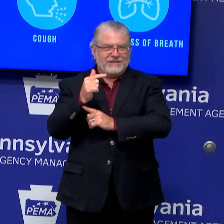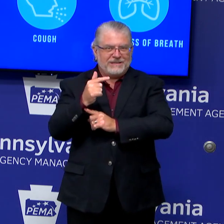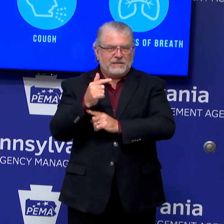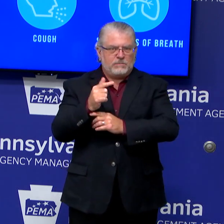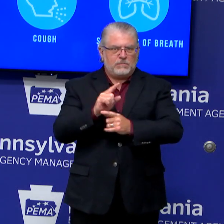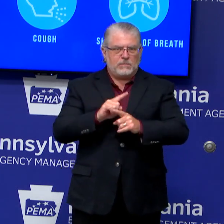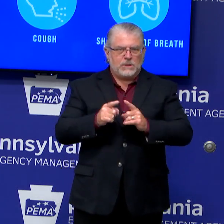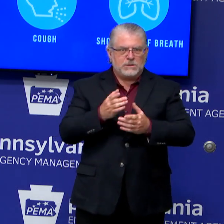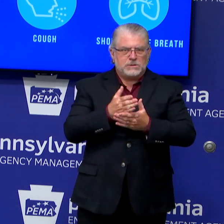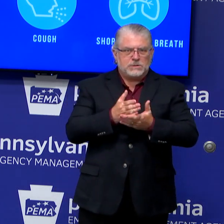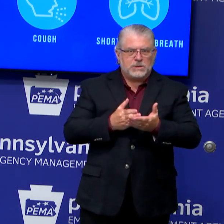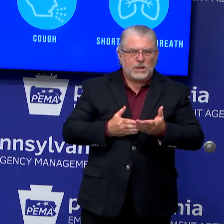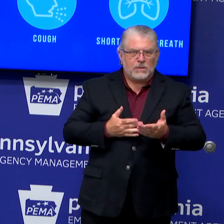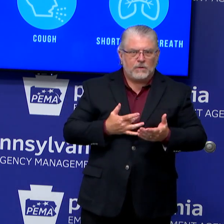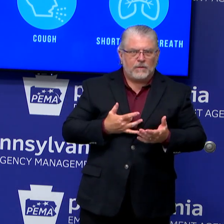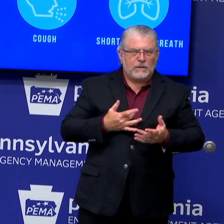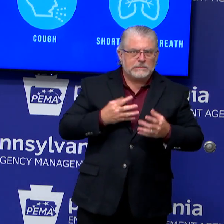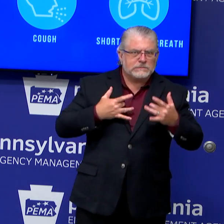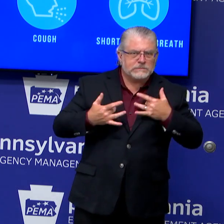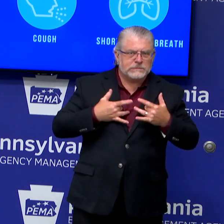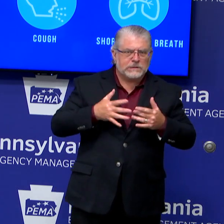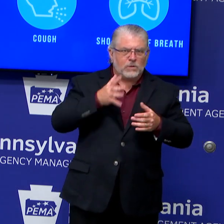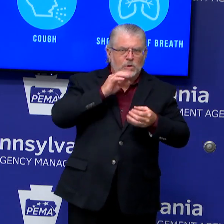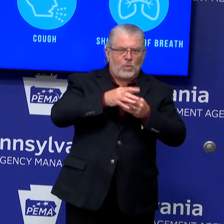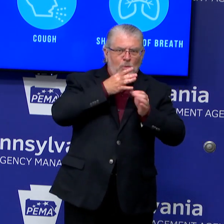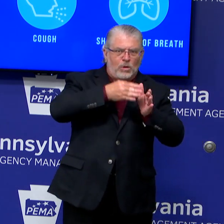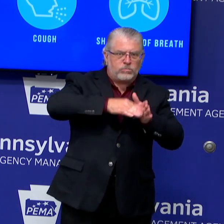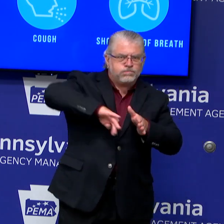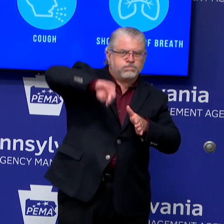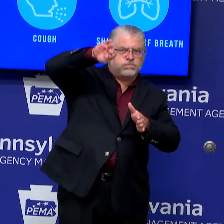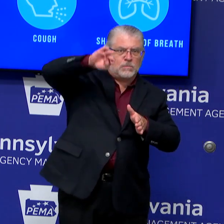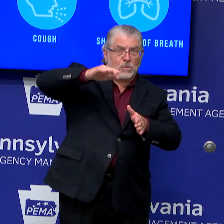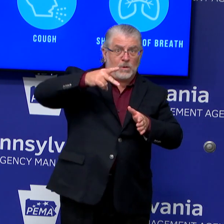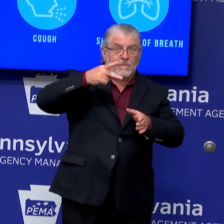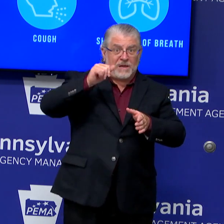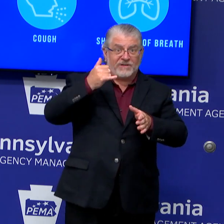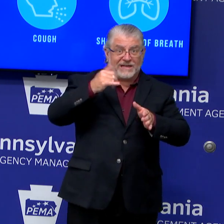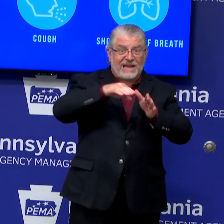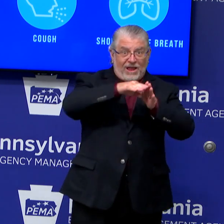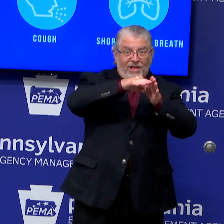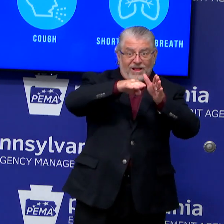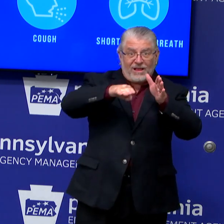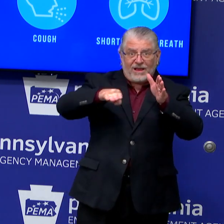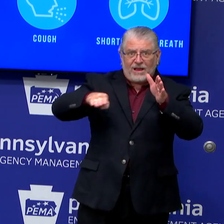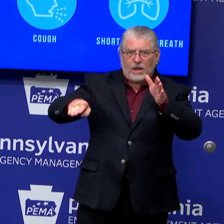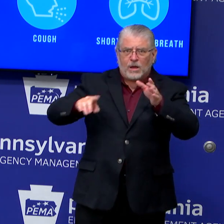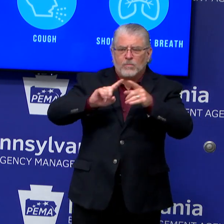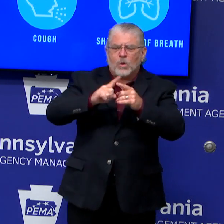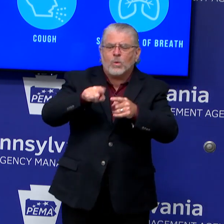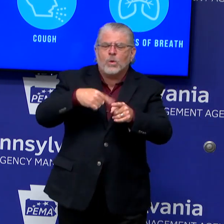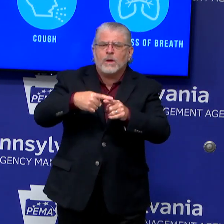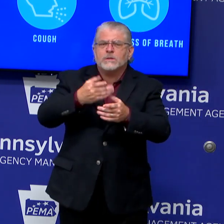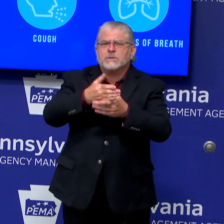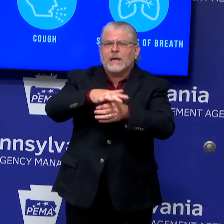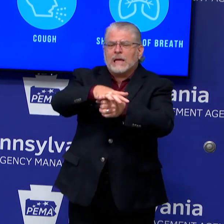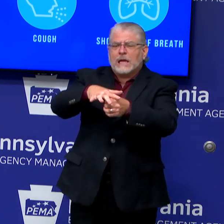increase? I know you mentioned we're one of the only states where the trend has been down. But are there any areas that you've reopened that you're keeping an eye on that are concerning?